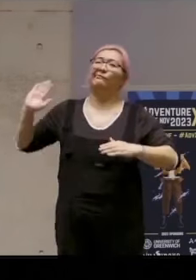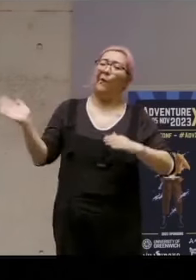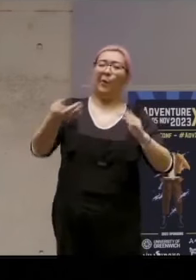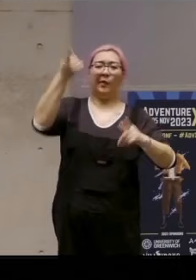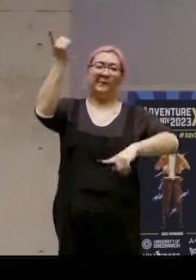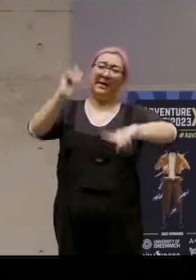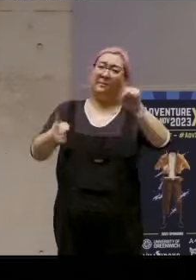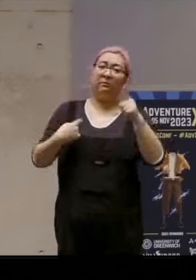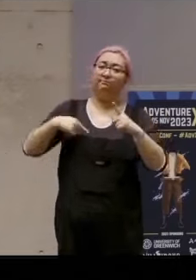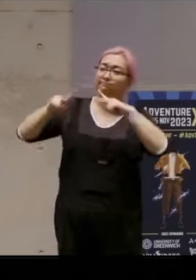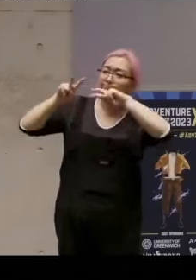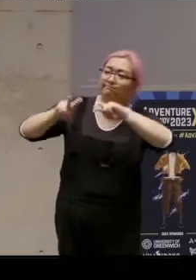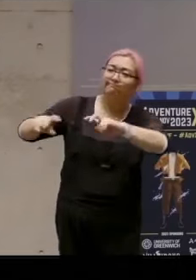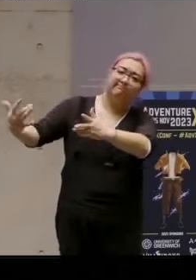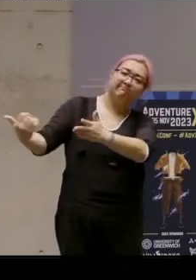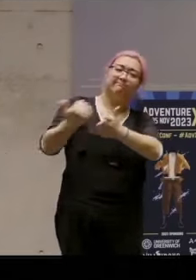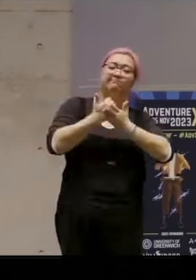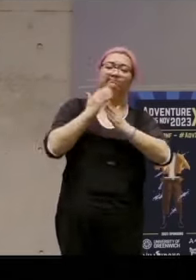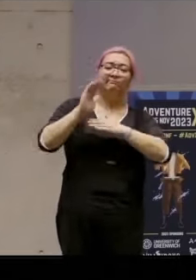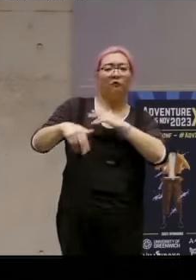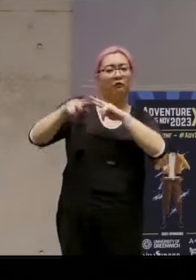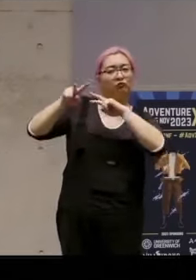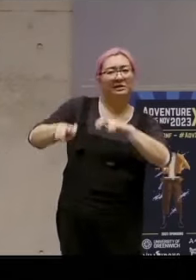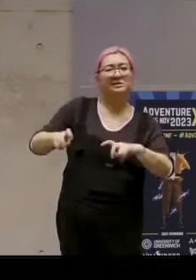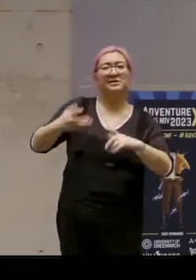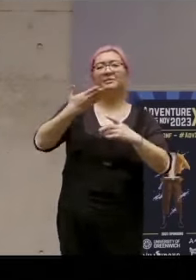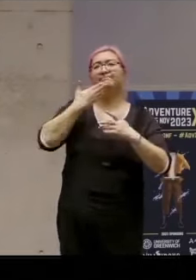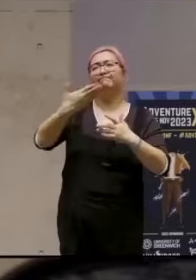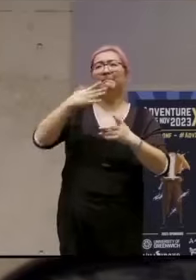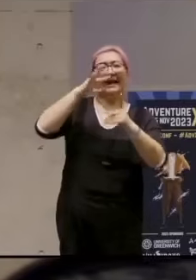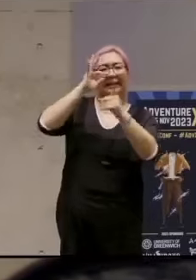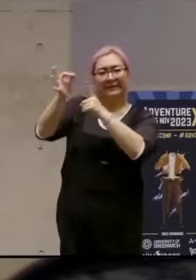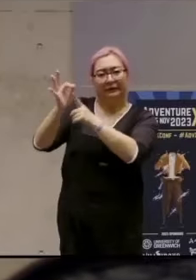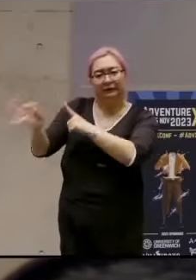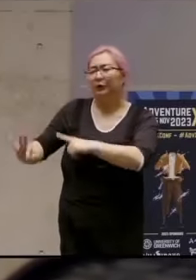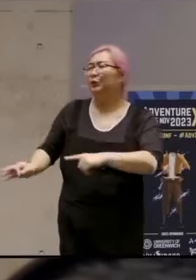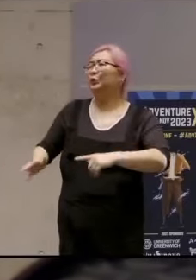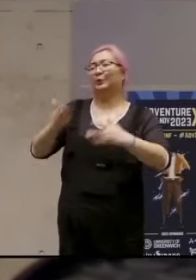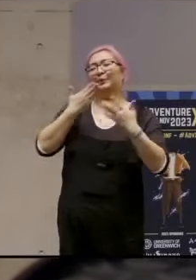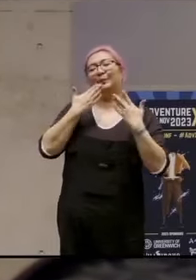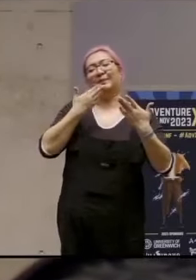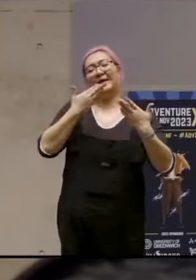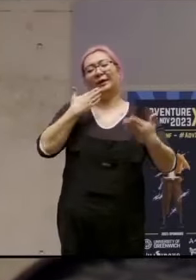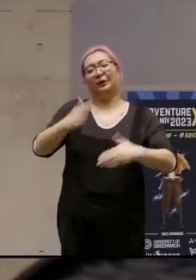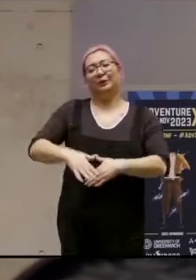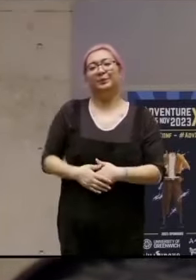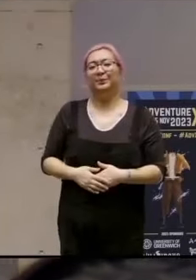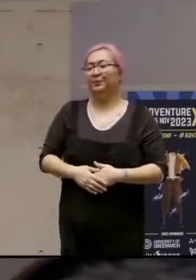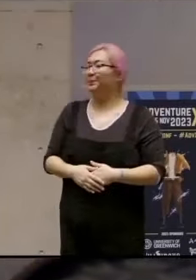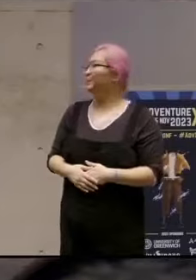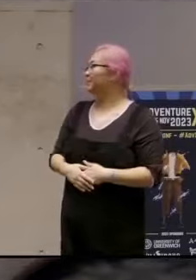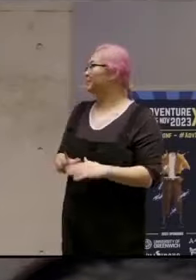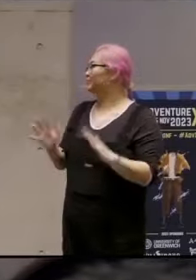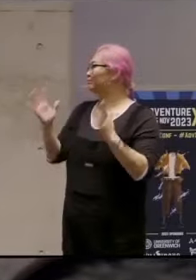interviews and such. Many thanks for them, and maybe a big applause for them. Thank you.